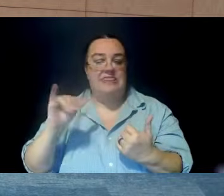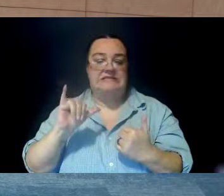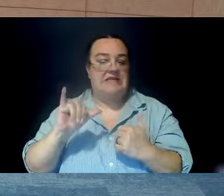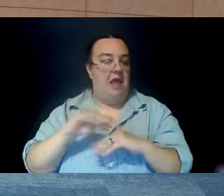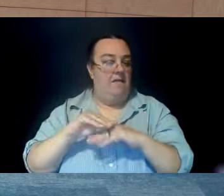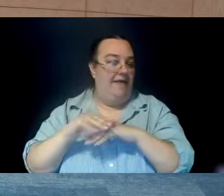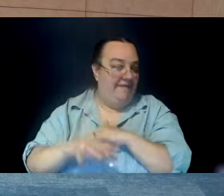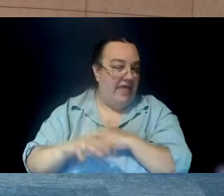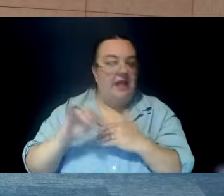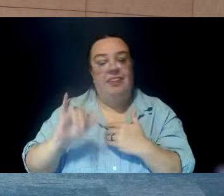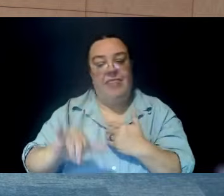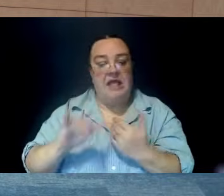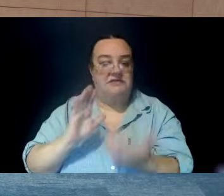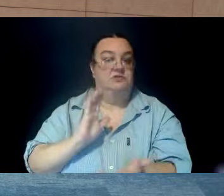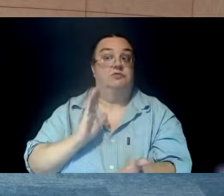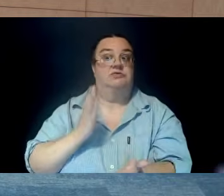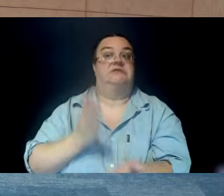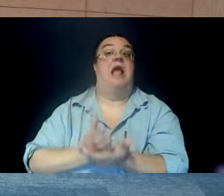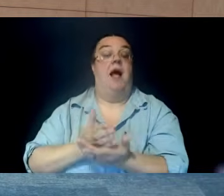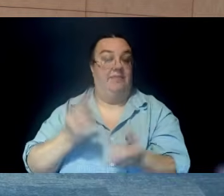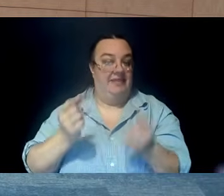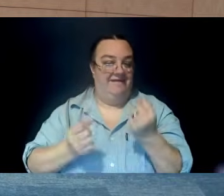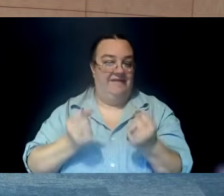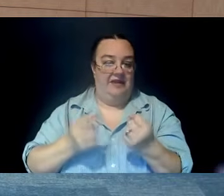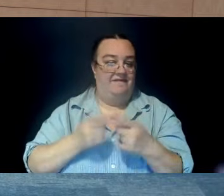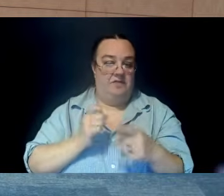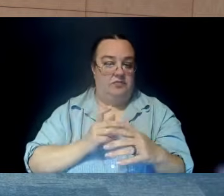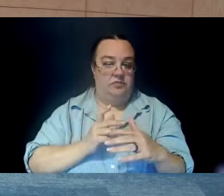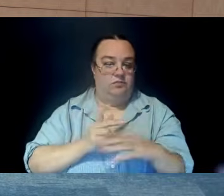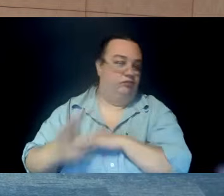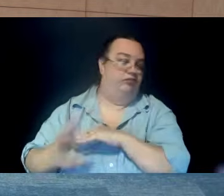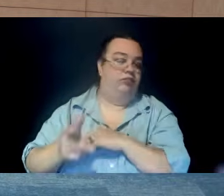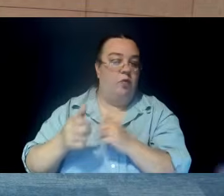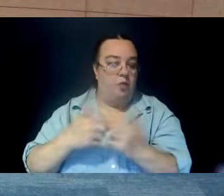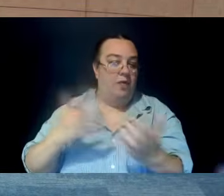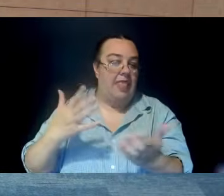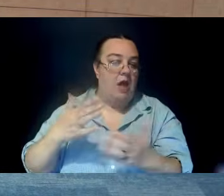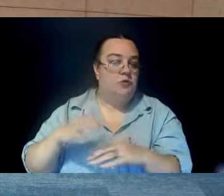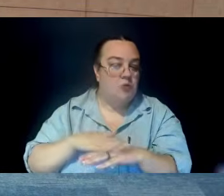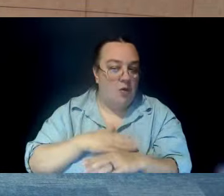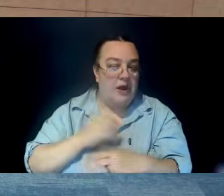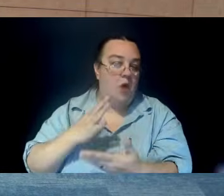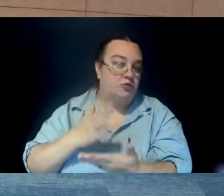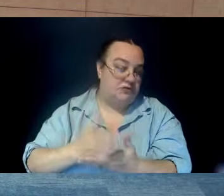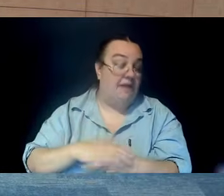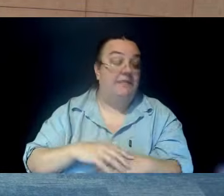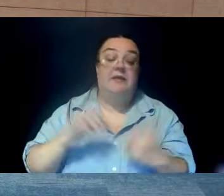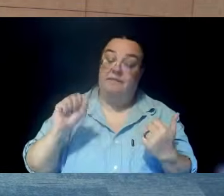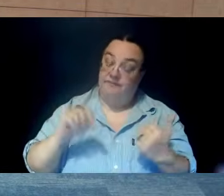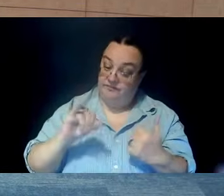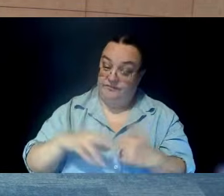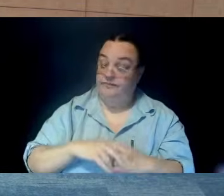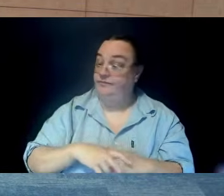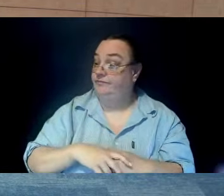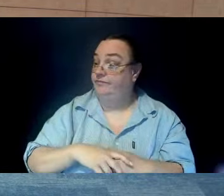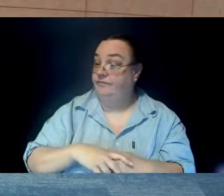which is to stop the vehicles from going over without that. So, Yes, sir. I yield back.